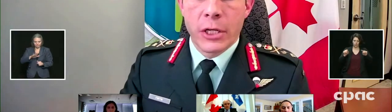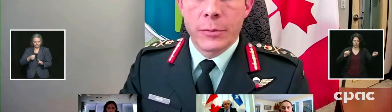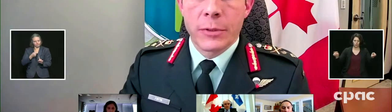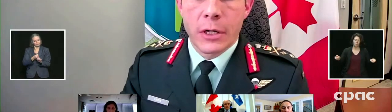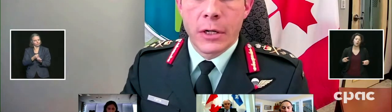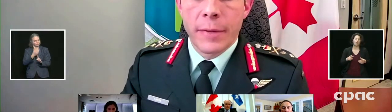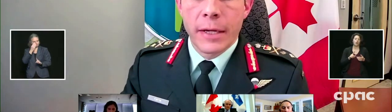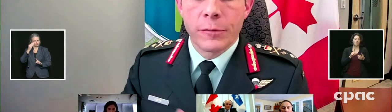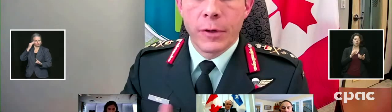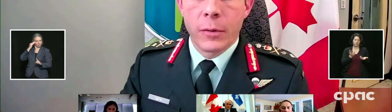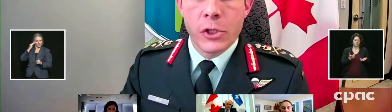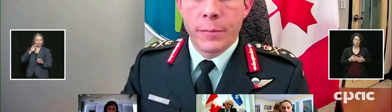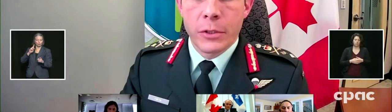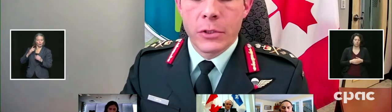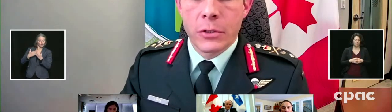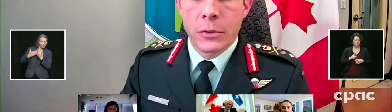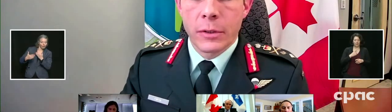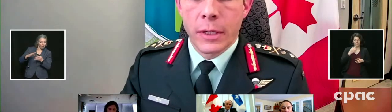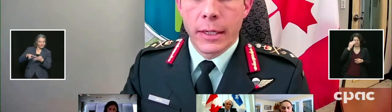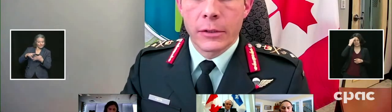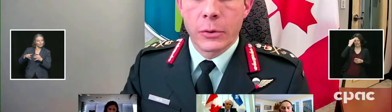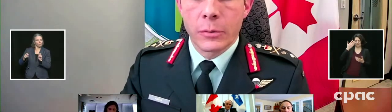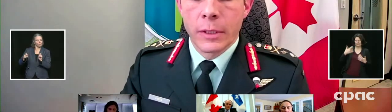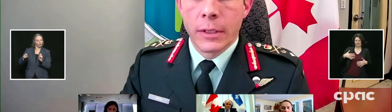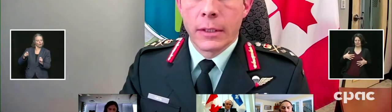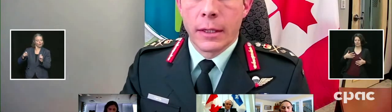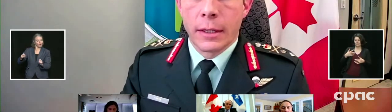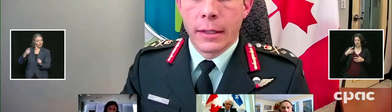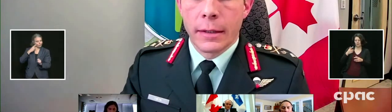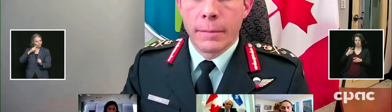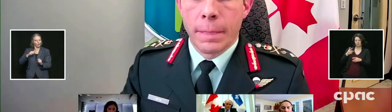some adjustments that are made to follow-on shipments to